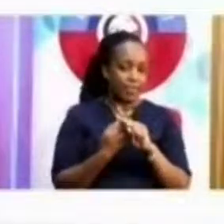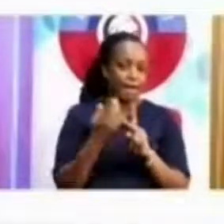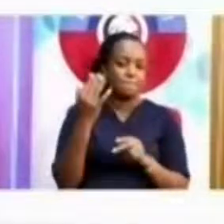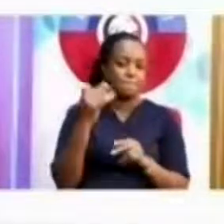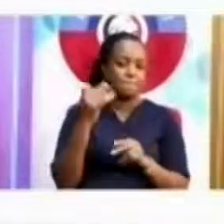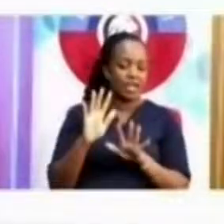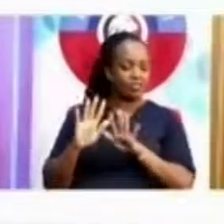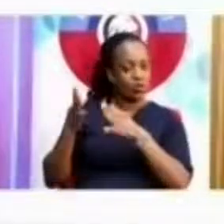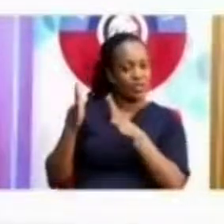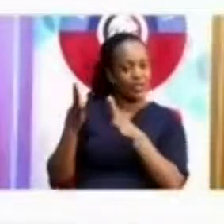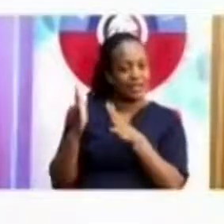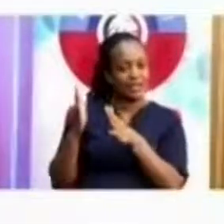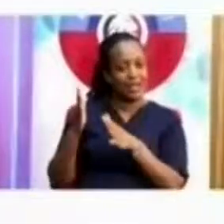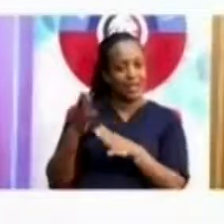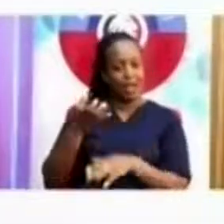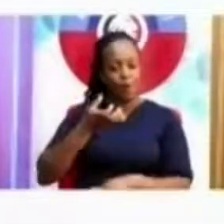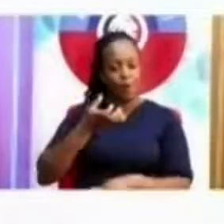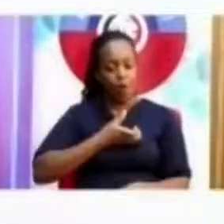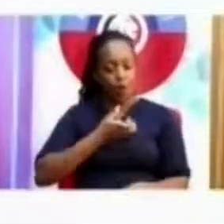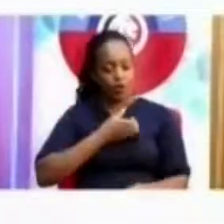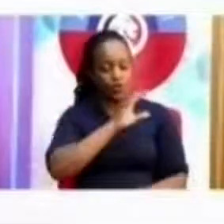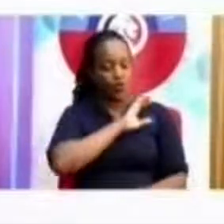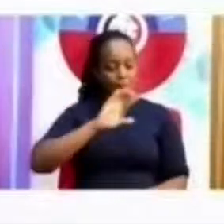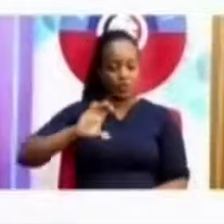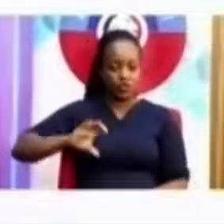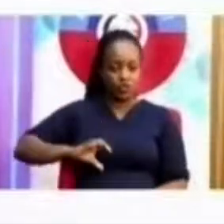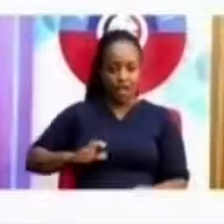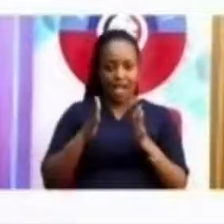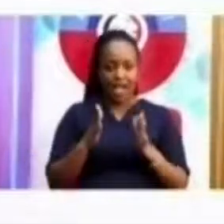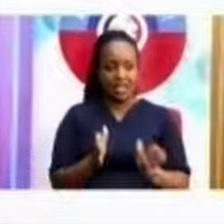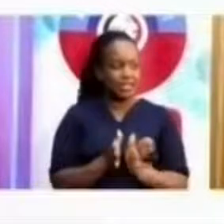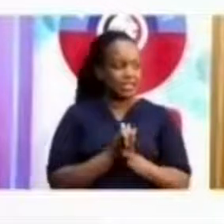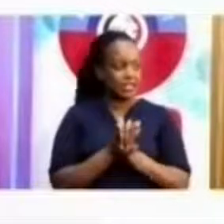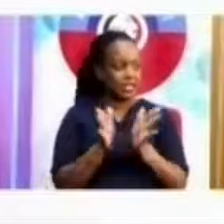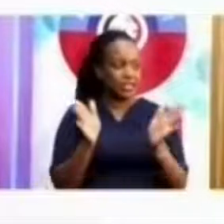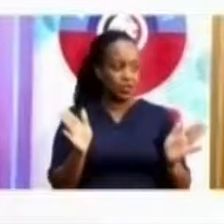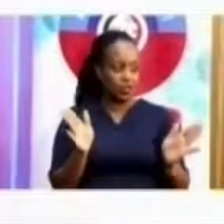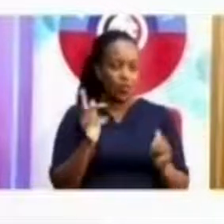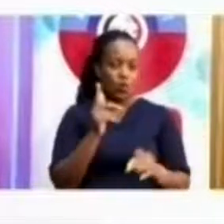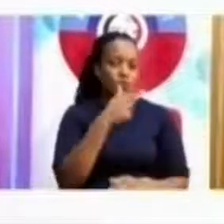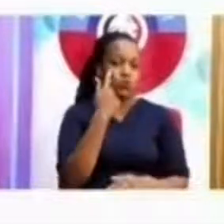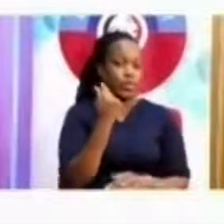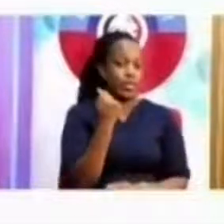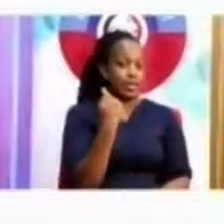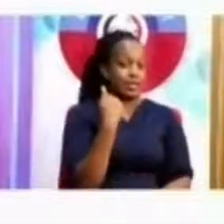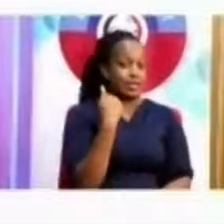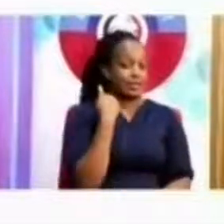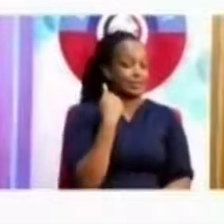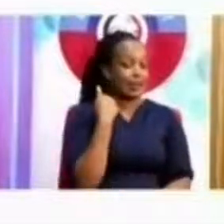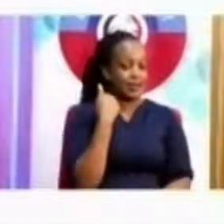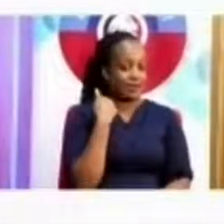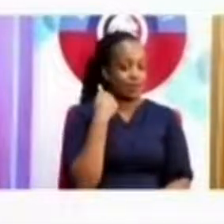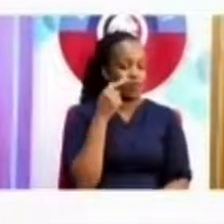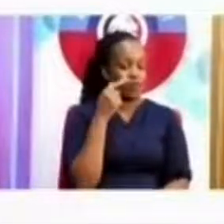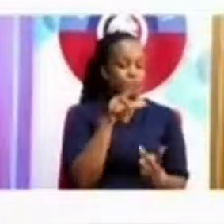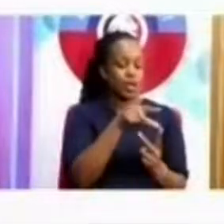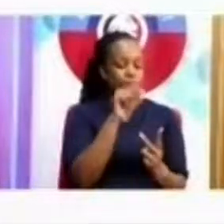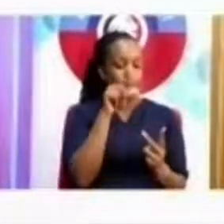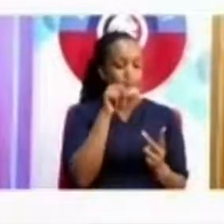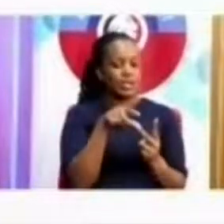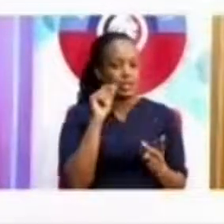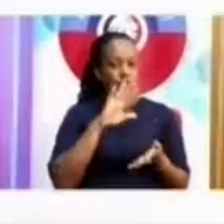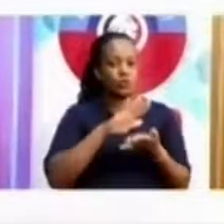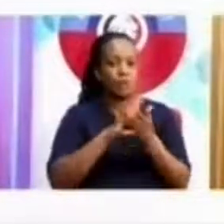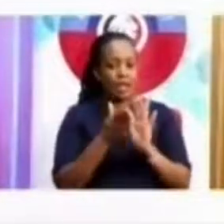congratulating our very own Commissioner General, who just yesterday was nominated to be a council